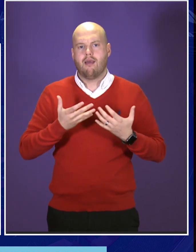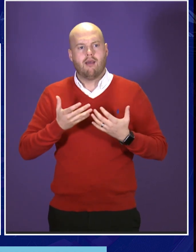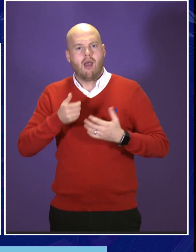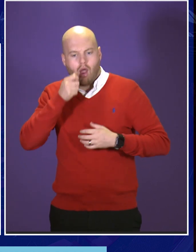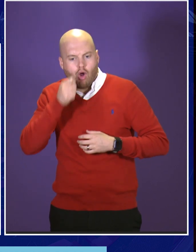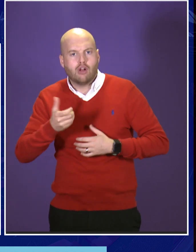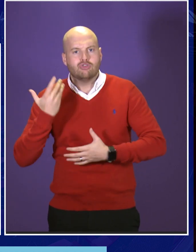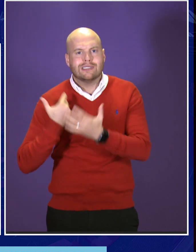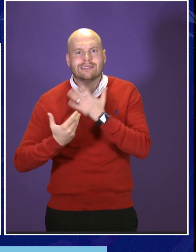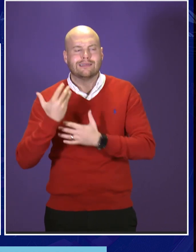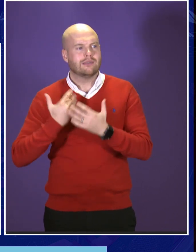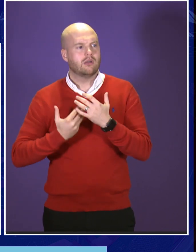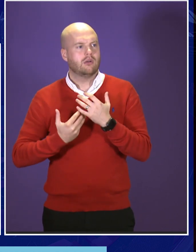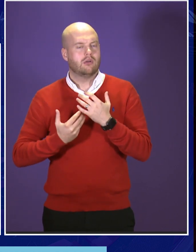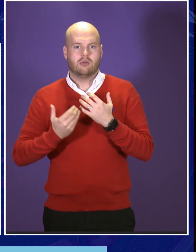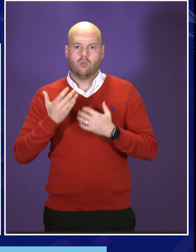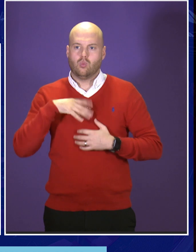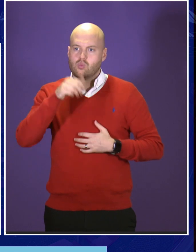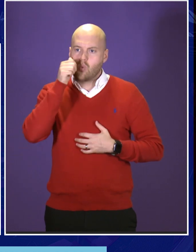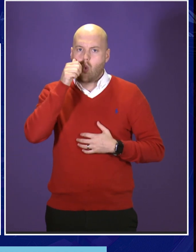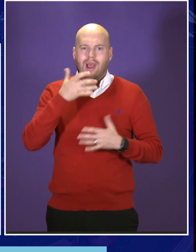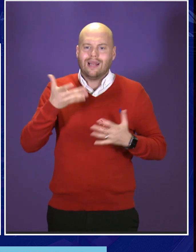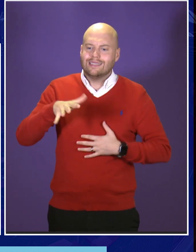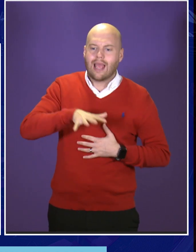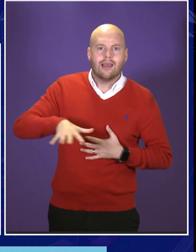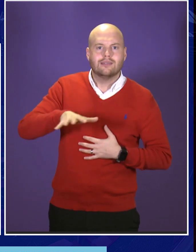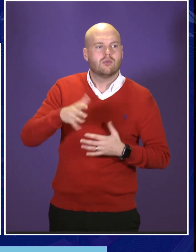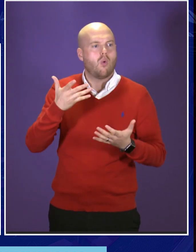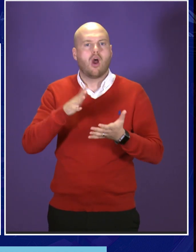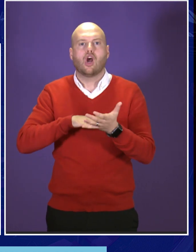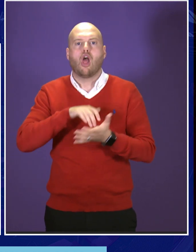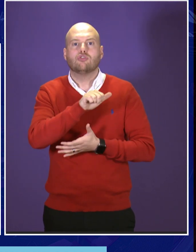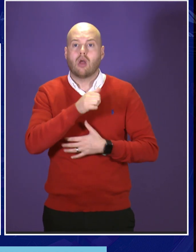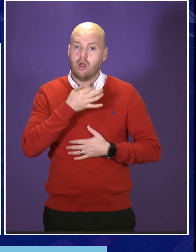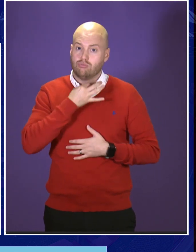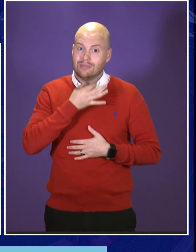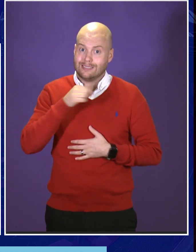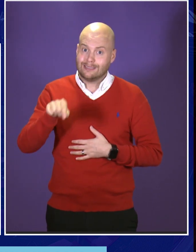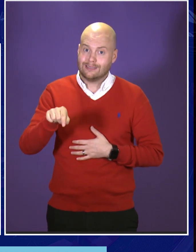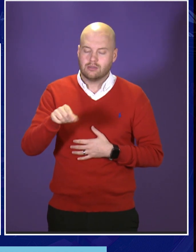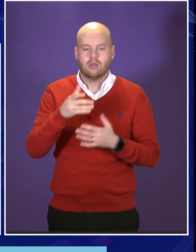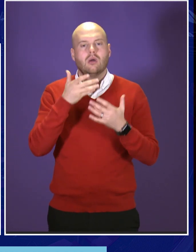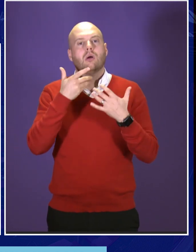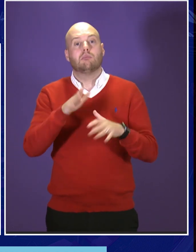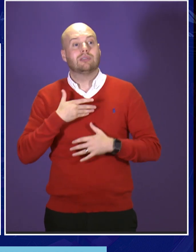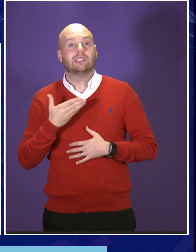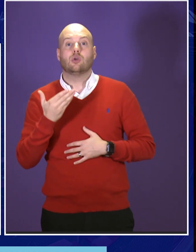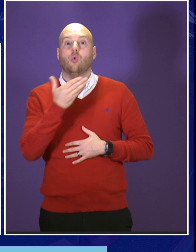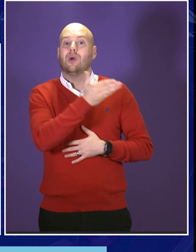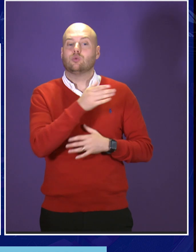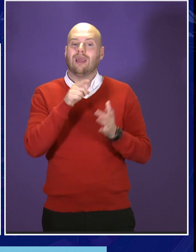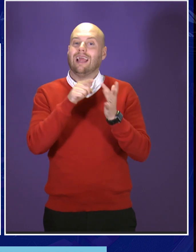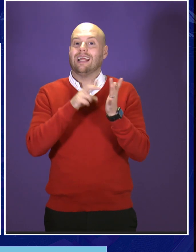think about sites or cultures that are at risk. I was recently in Lucknow in India, which is a city in the north